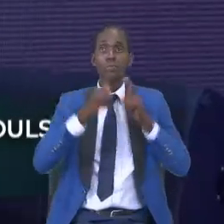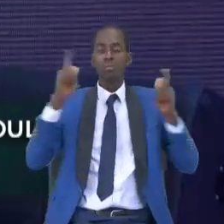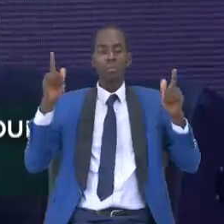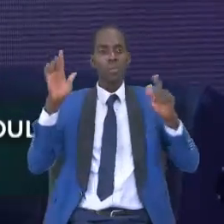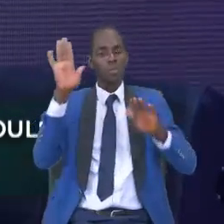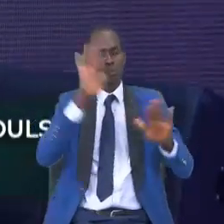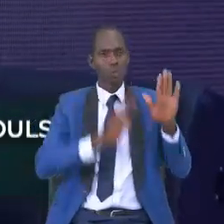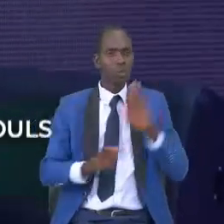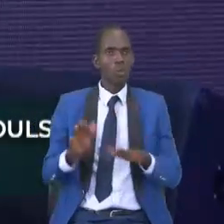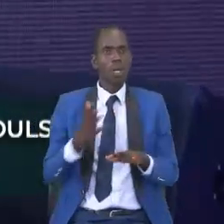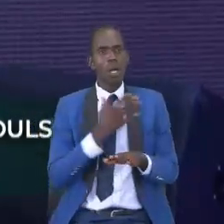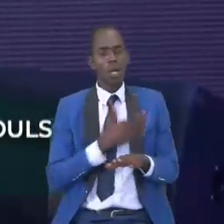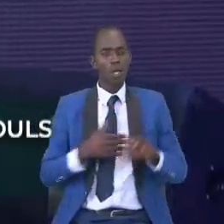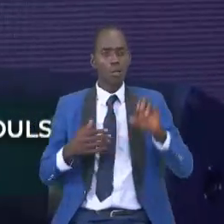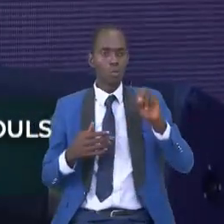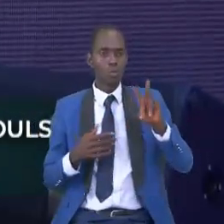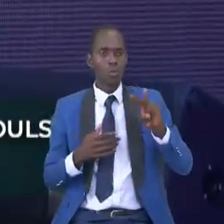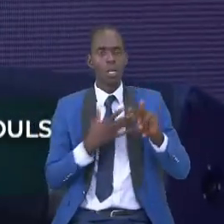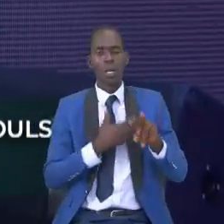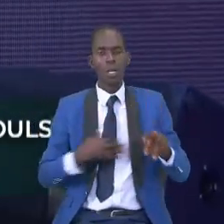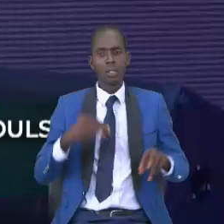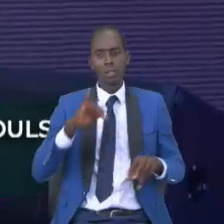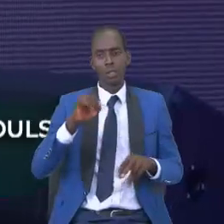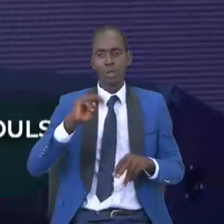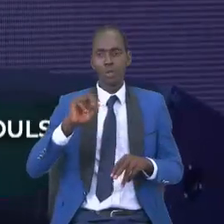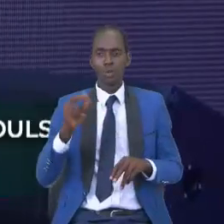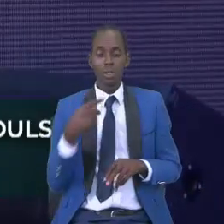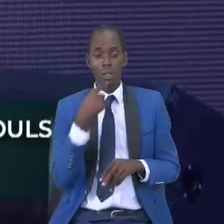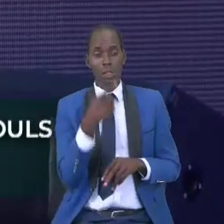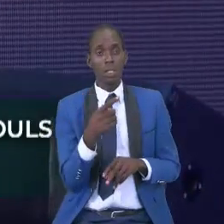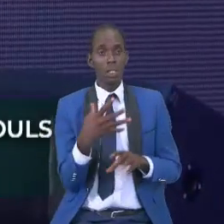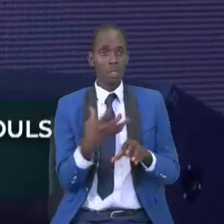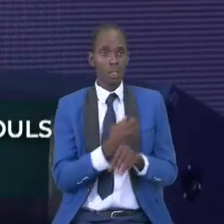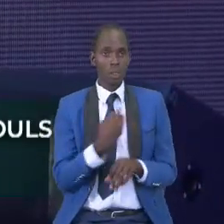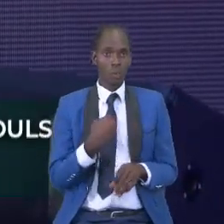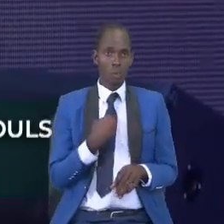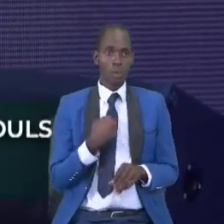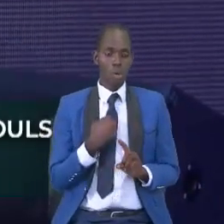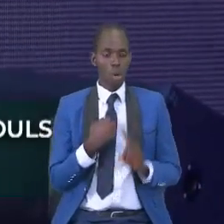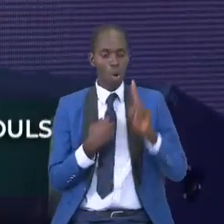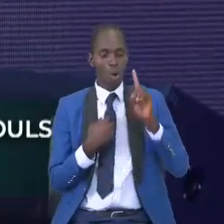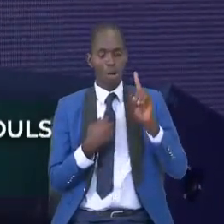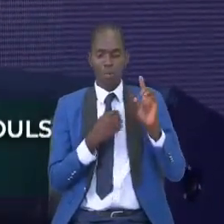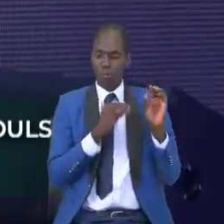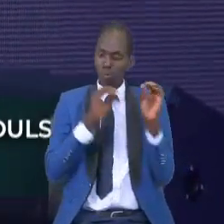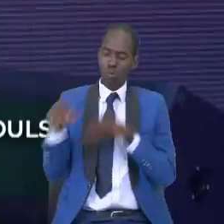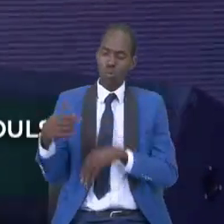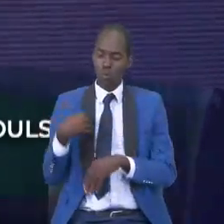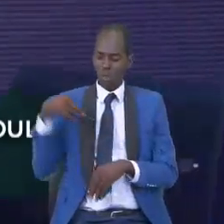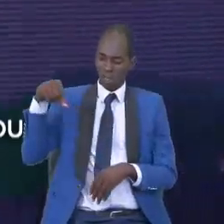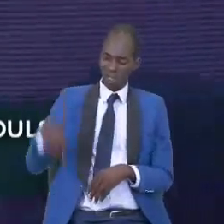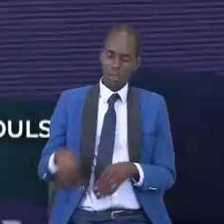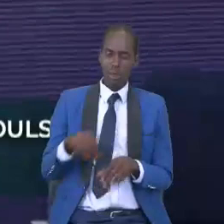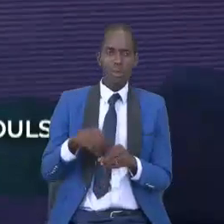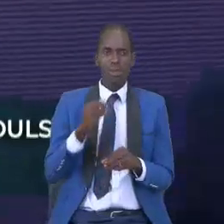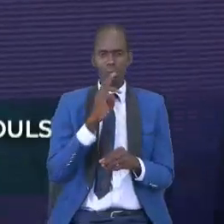me up and cast me forth into the sea. Jonah, why did you say that? Couldn't you